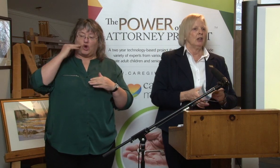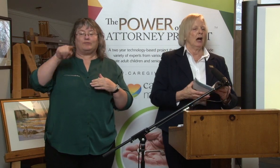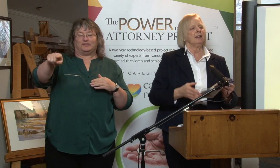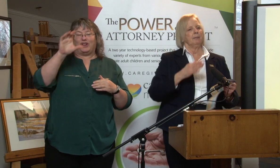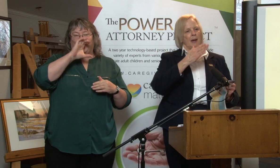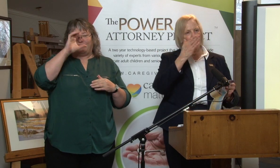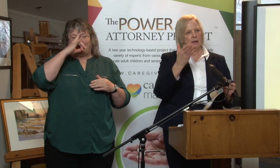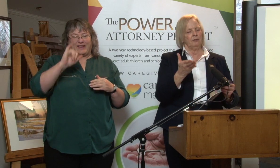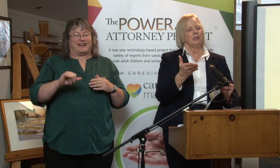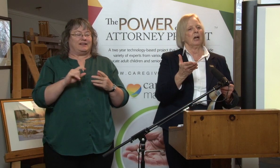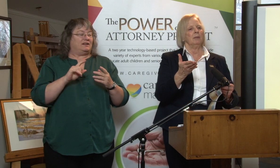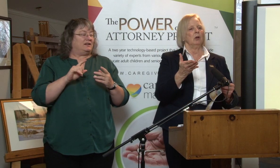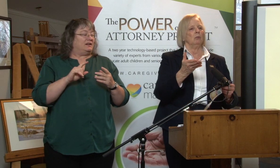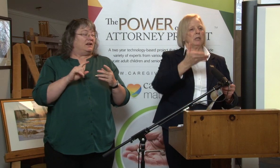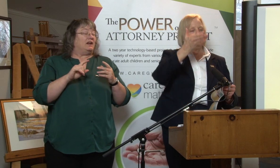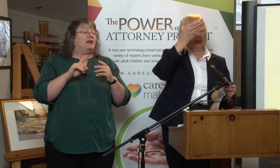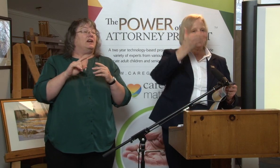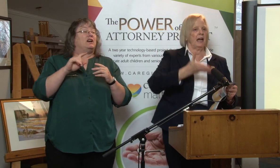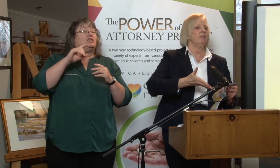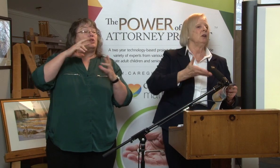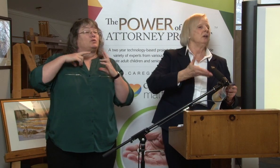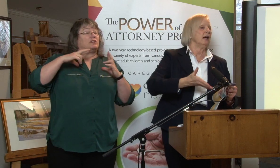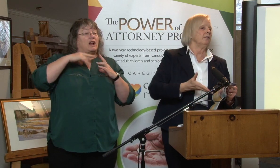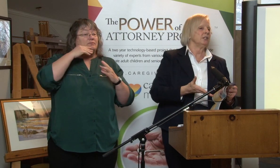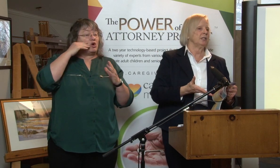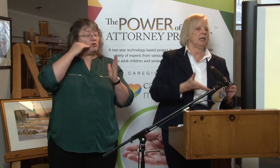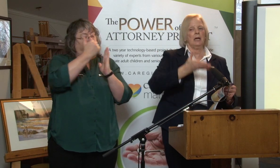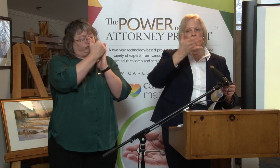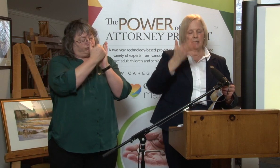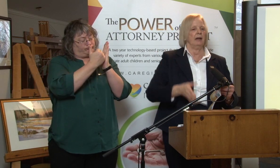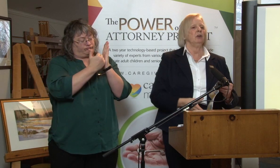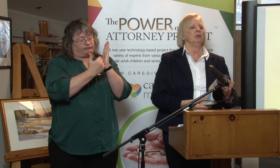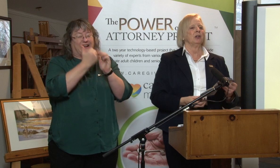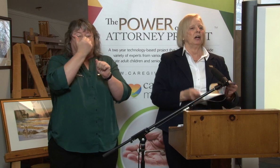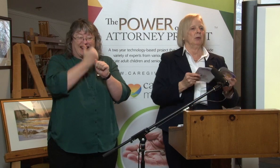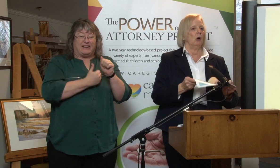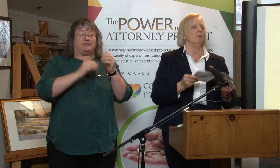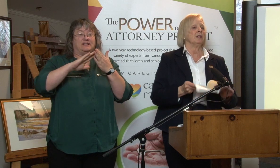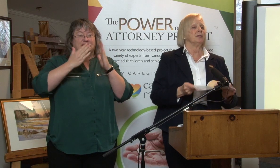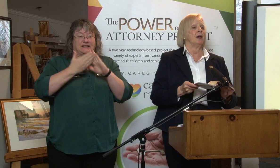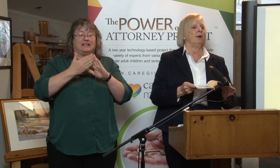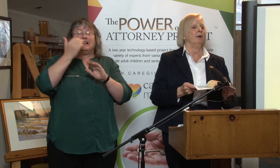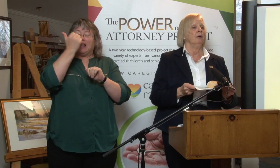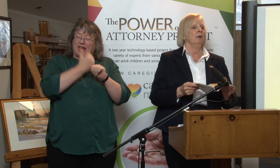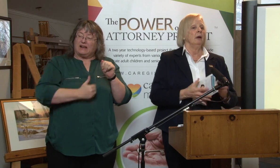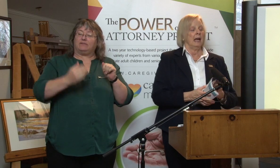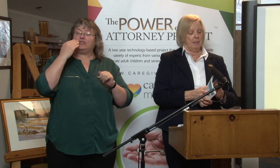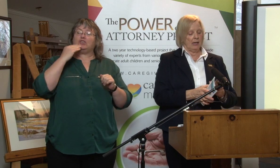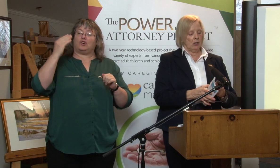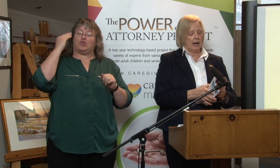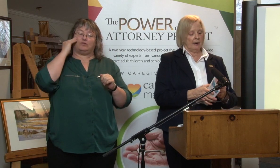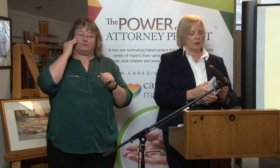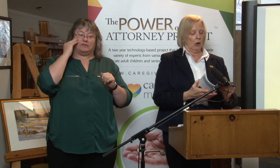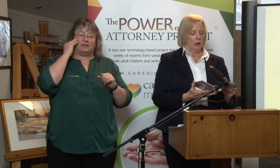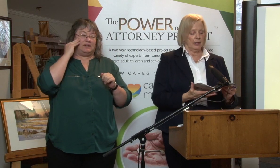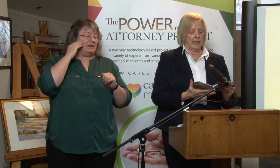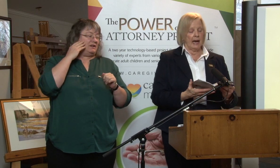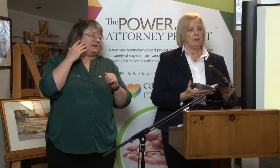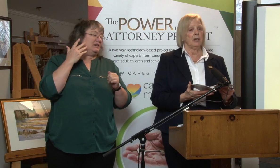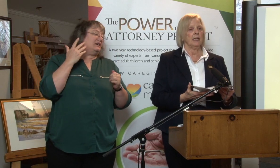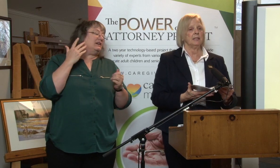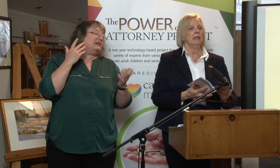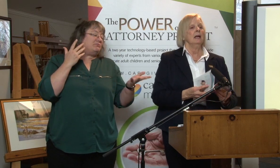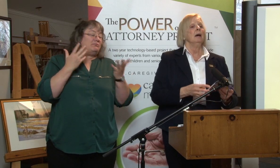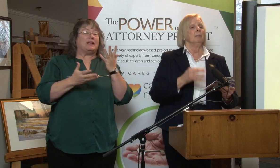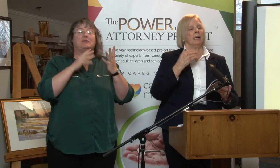looking, at the back of retirement homes, it will list every city and every retirement home that's there. It may not have it all in